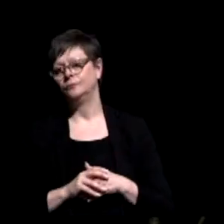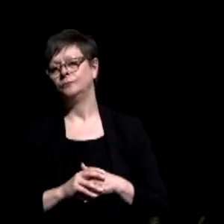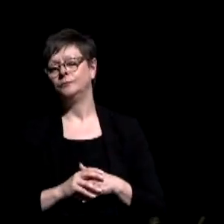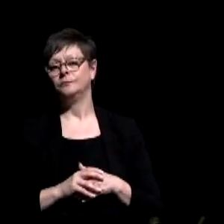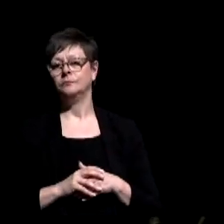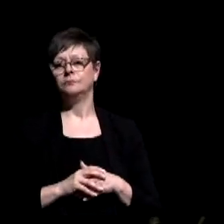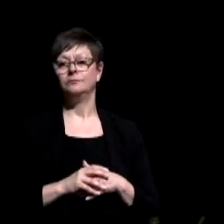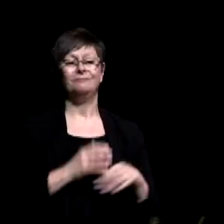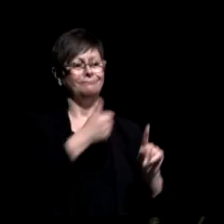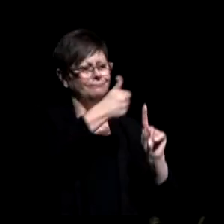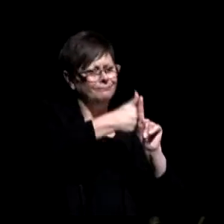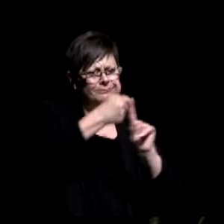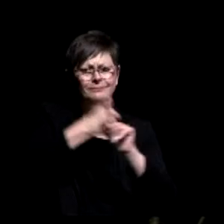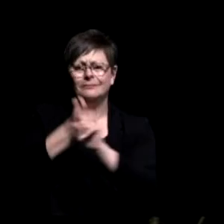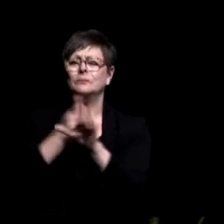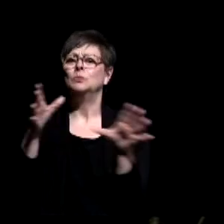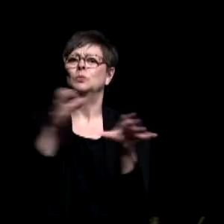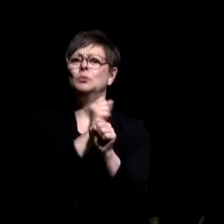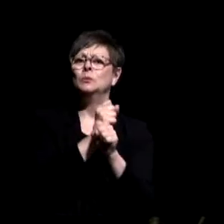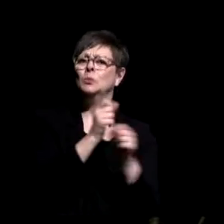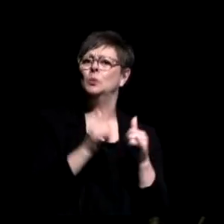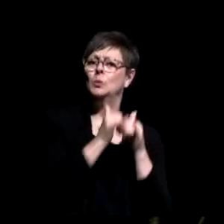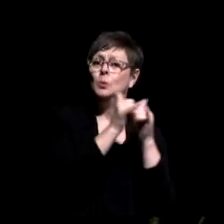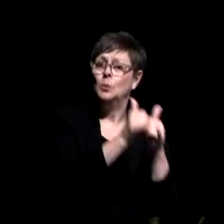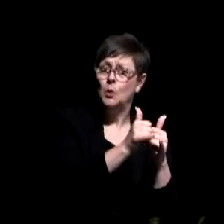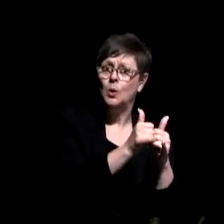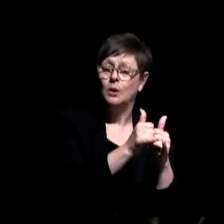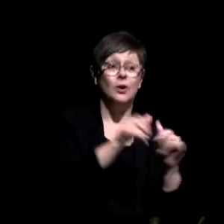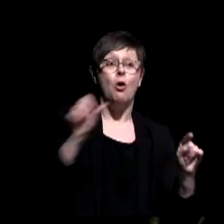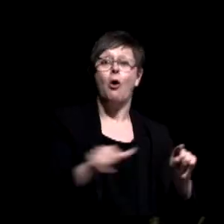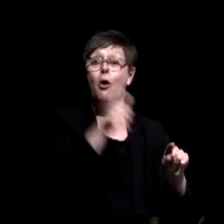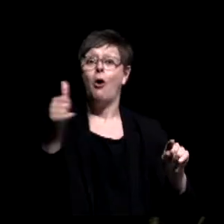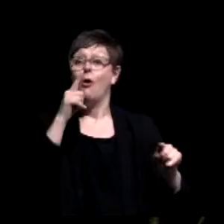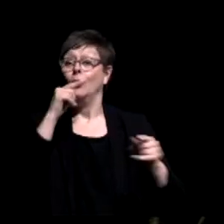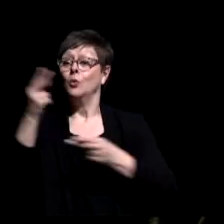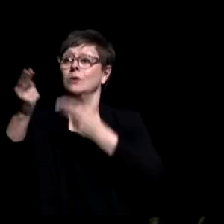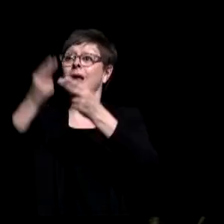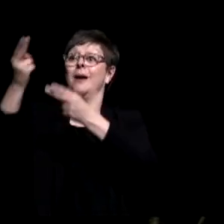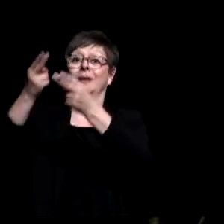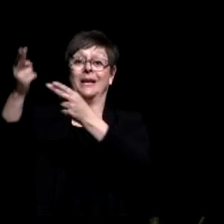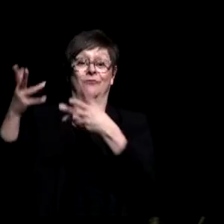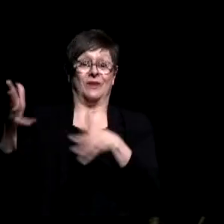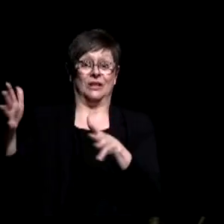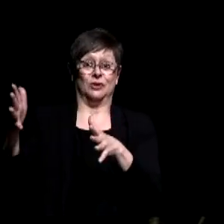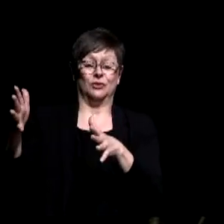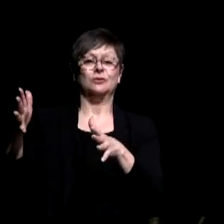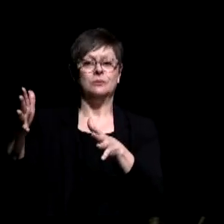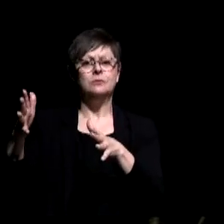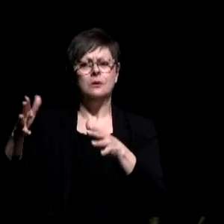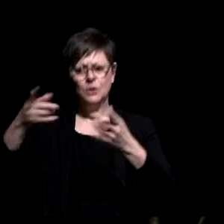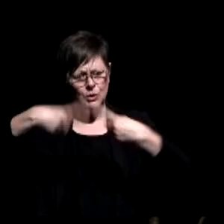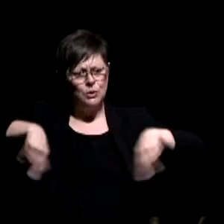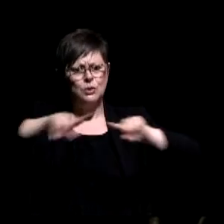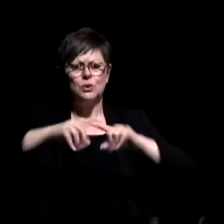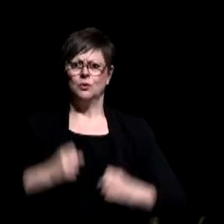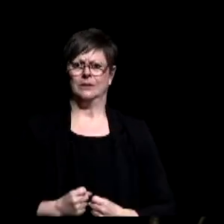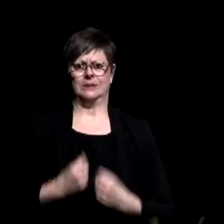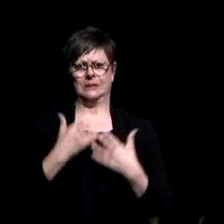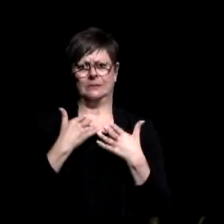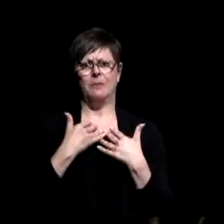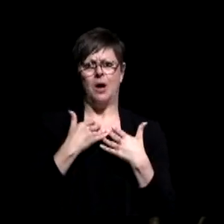Each one of you receiving an award today, and indeed everyone nominated for an award, inspired your